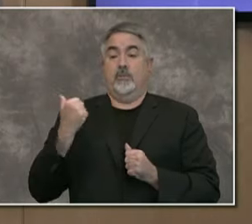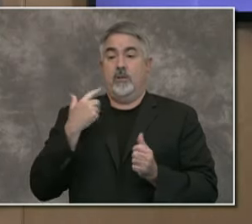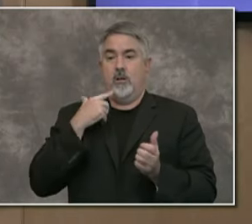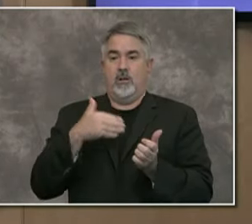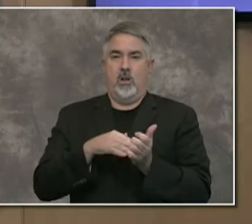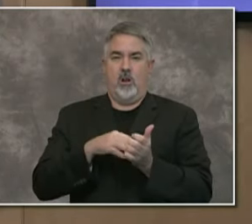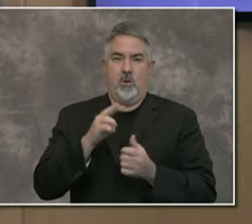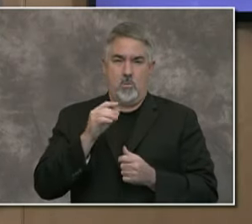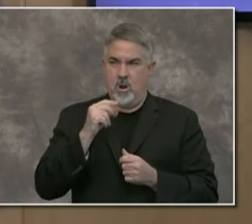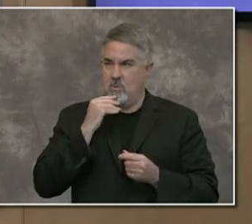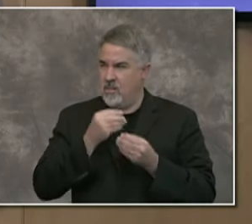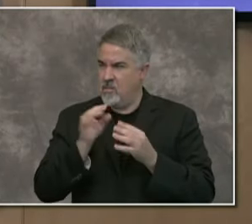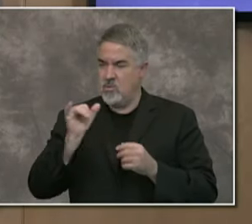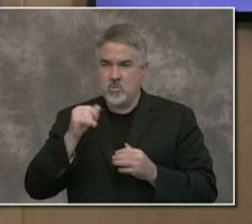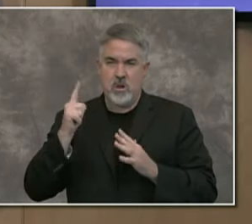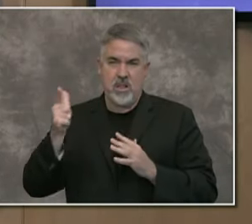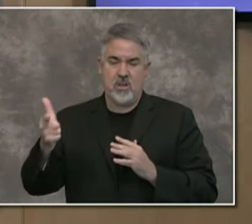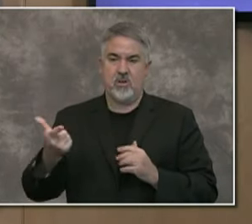Fletcher.